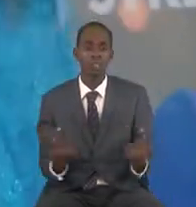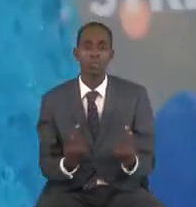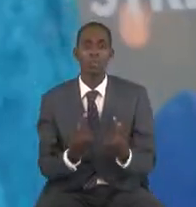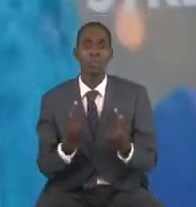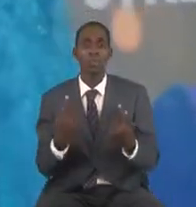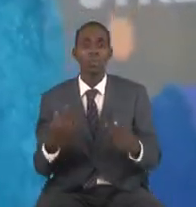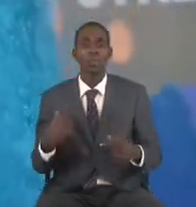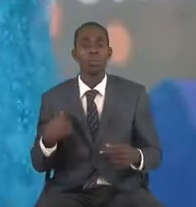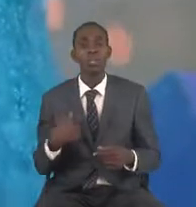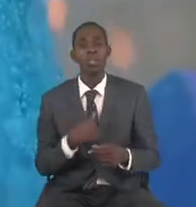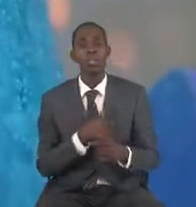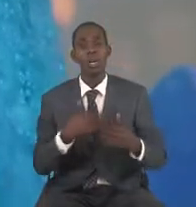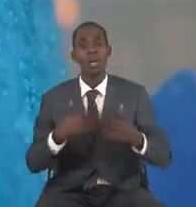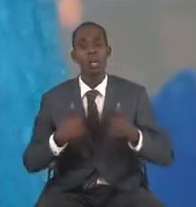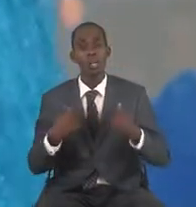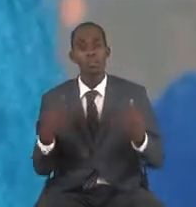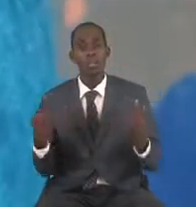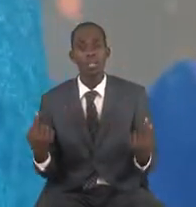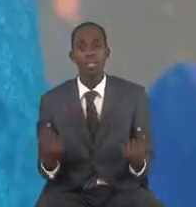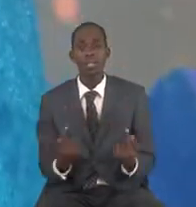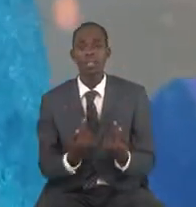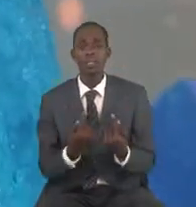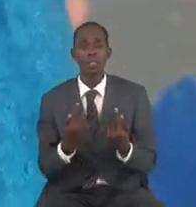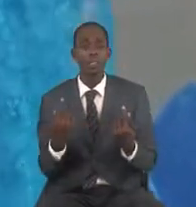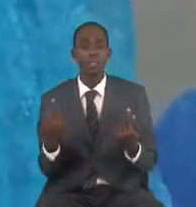saved. We have